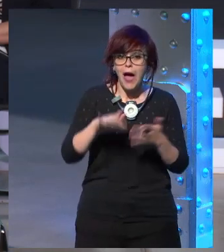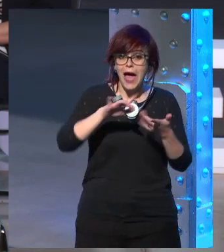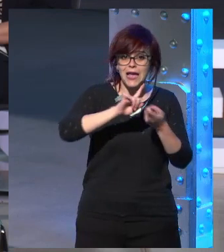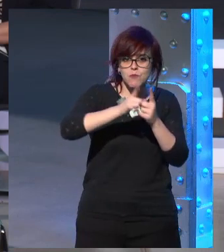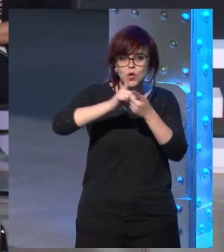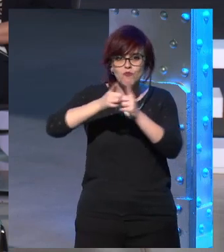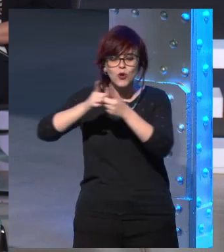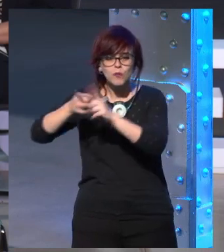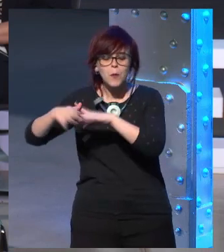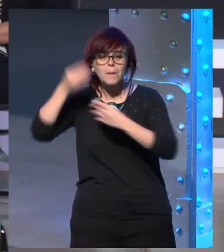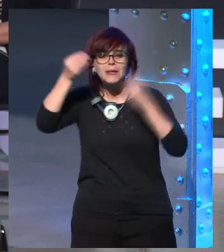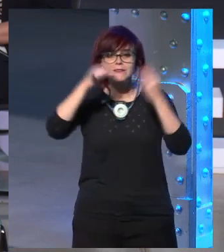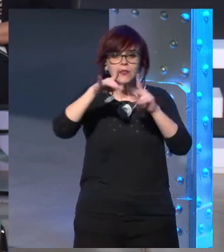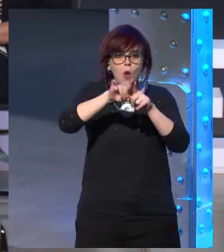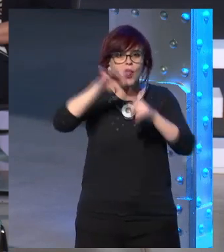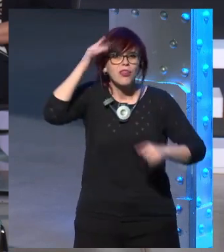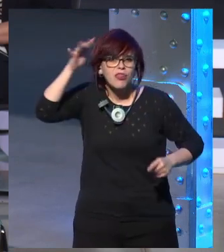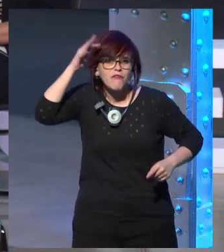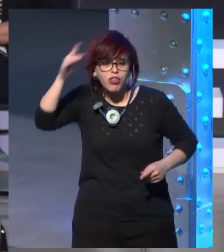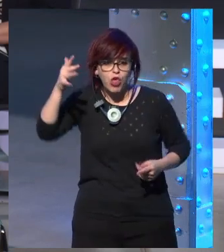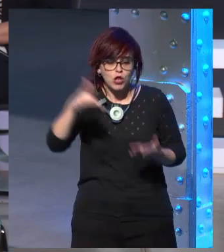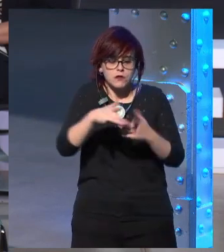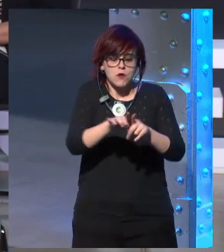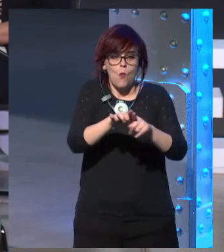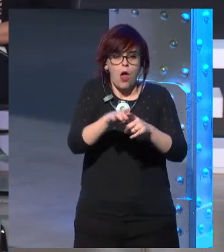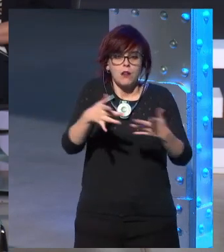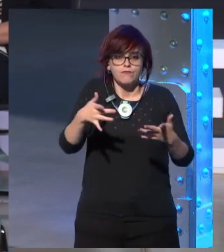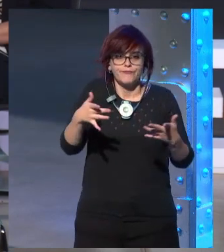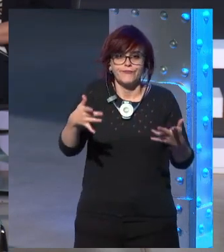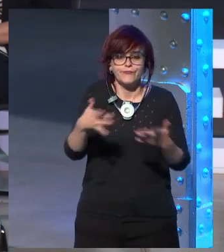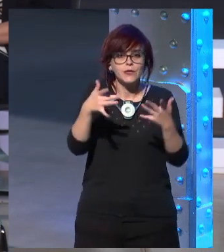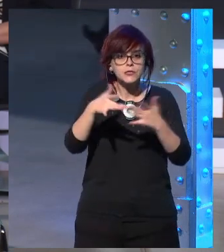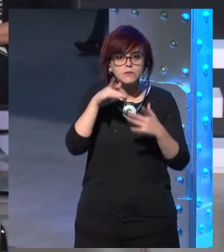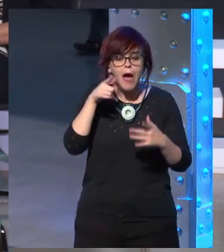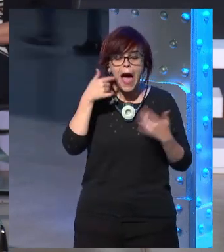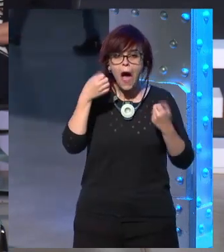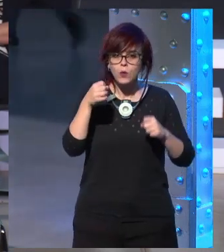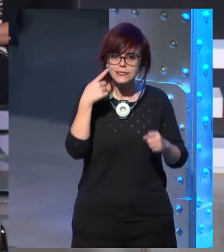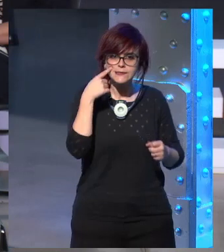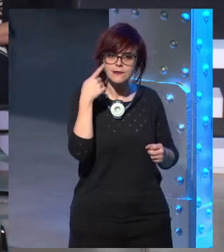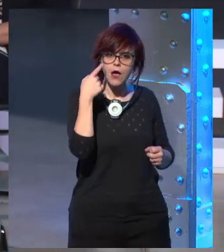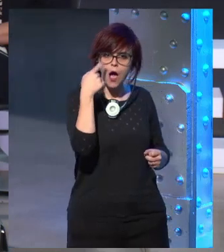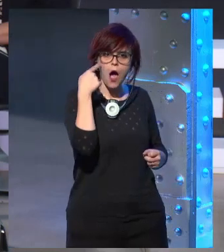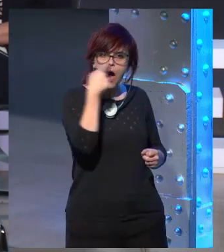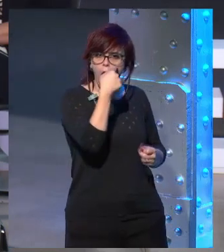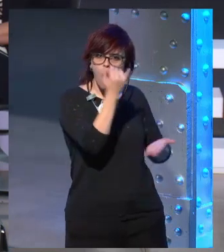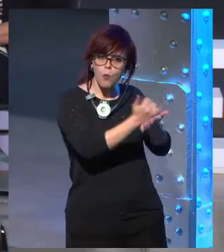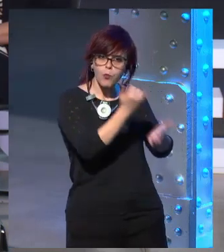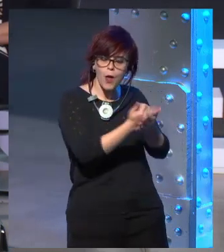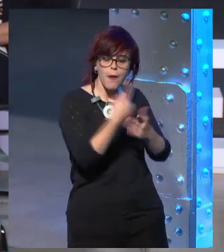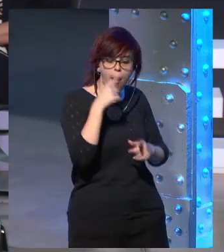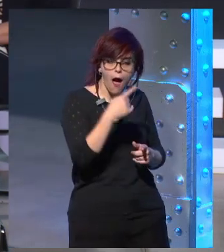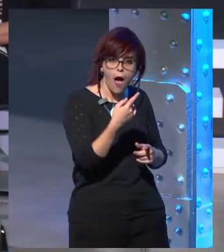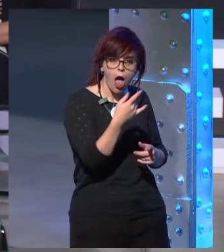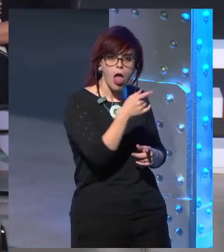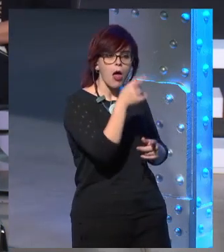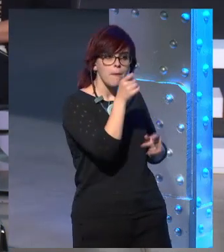so I think for us as adults, not so much for the kids, but for us as adults, we have to see it and feel it and know that it exists, and then we'll believe